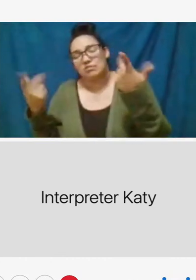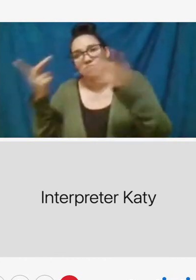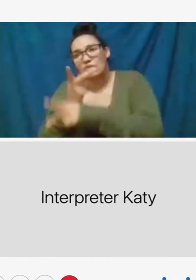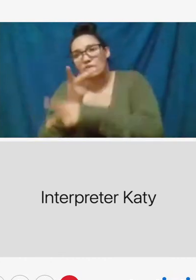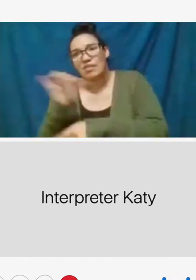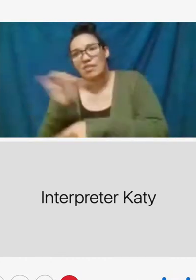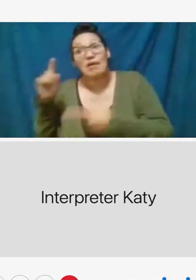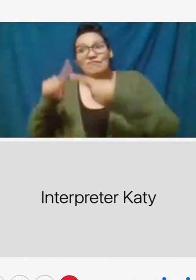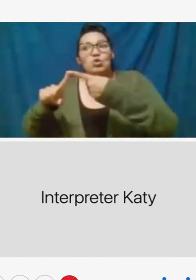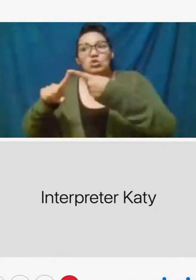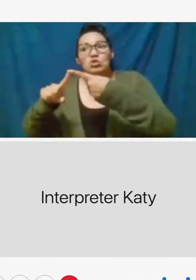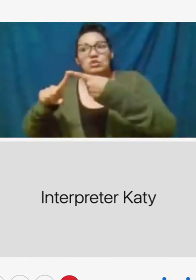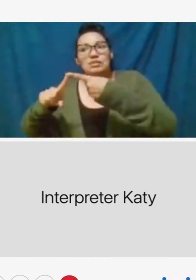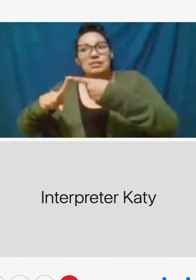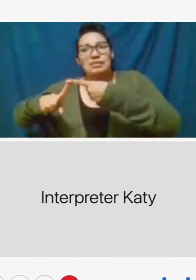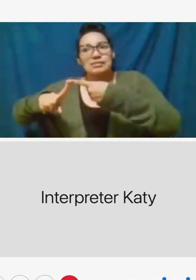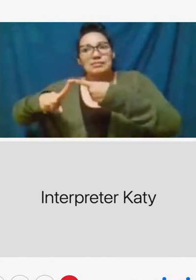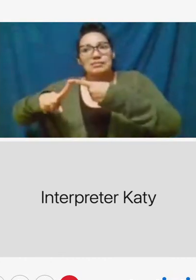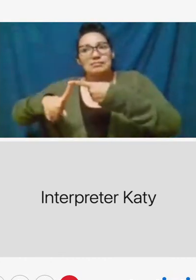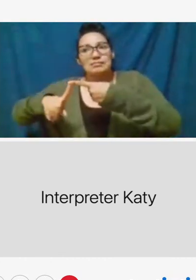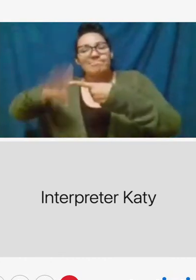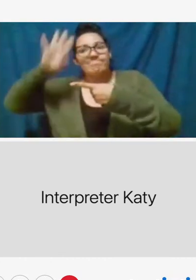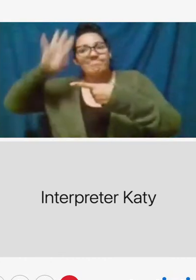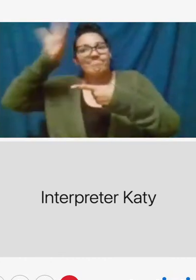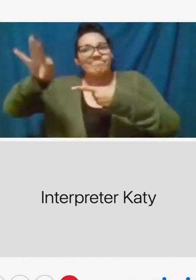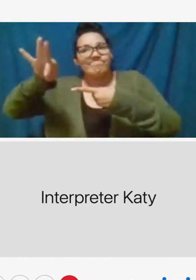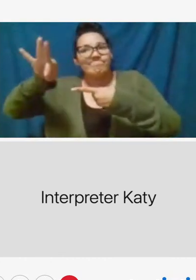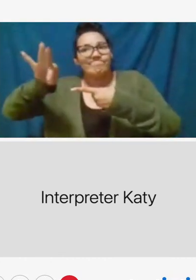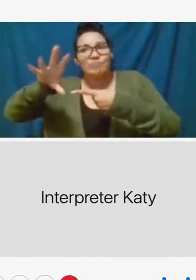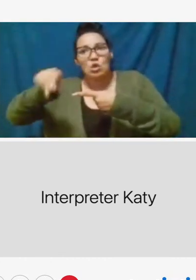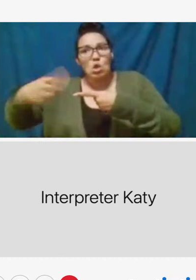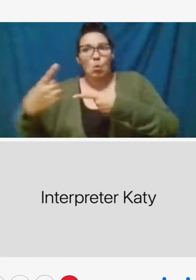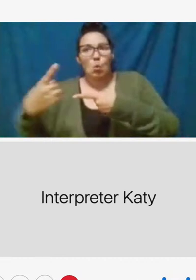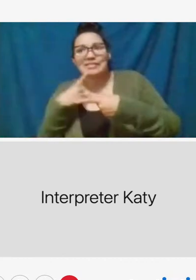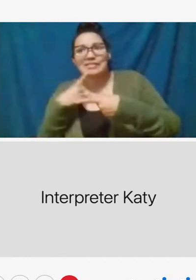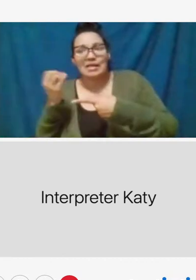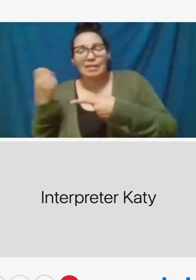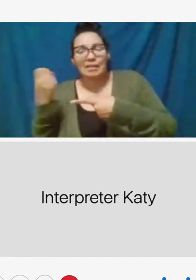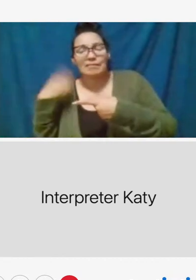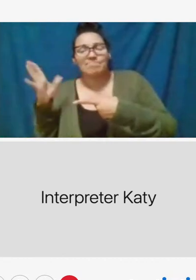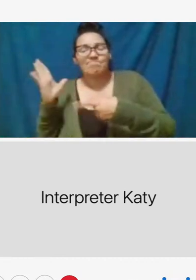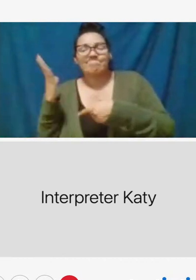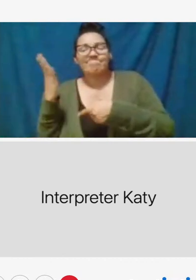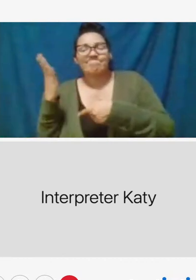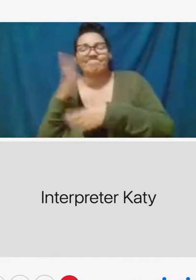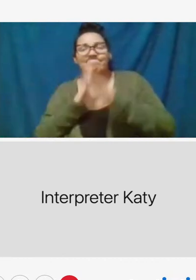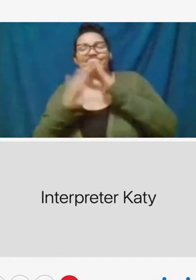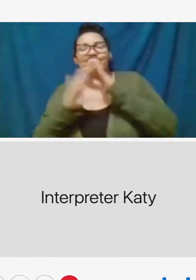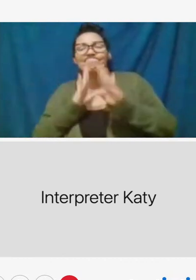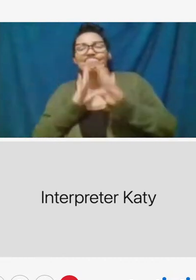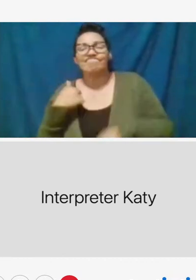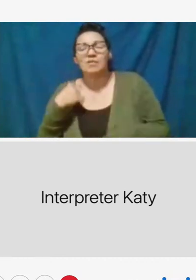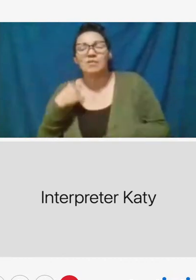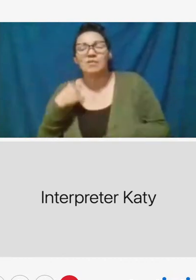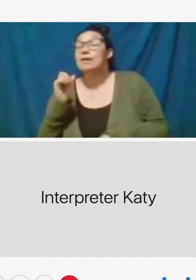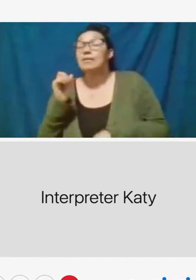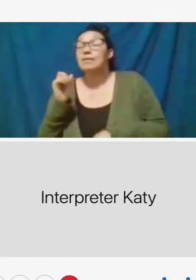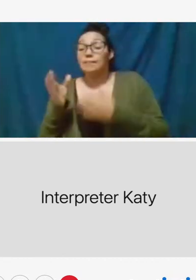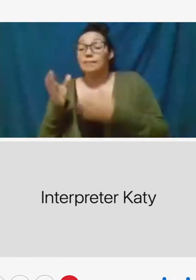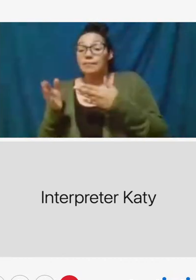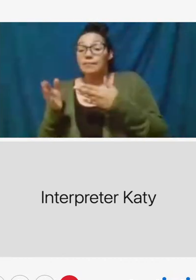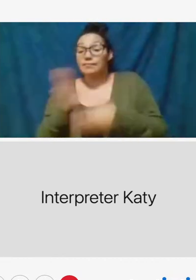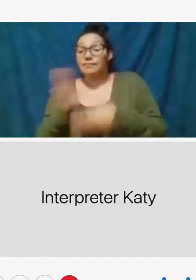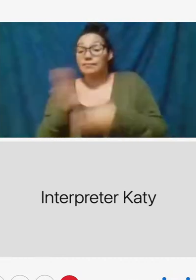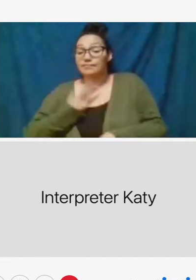nobody said anything about that but but that just ticks me off anyway um I I like that uh board member Flores brought up